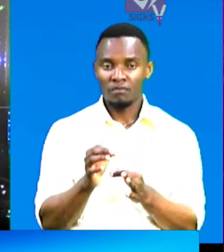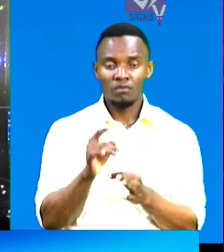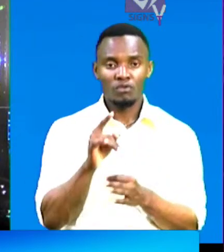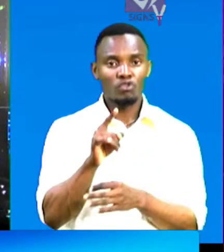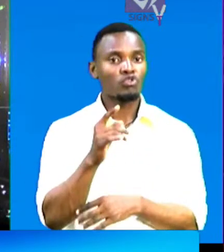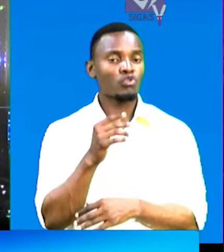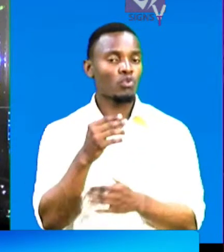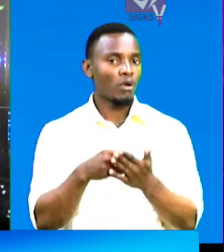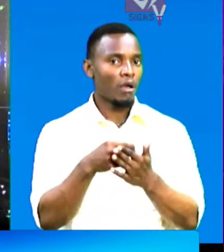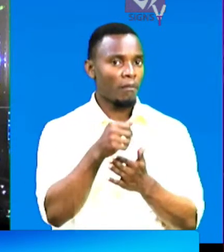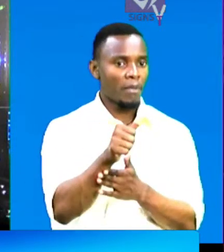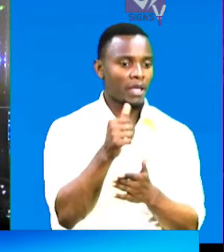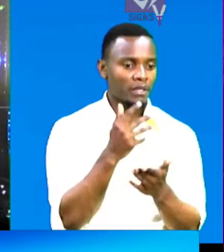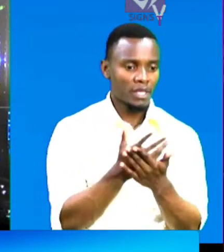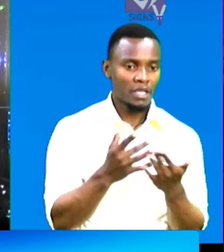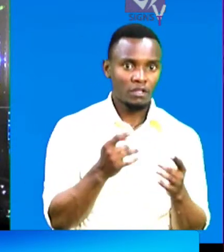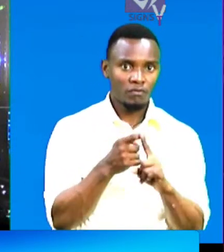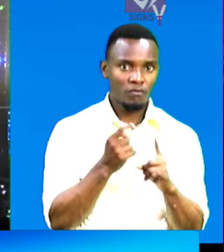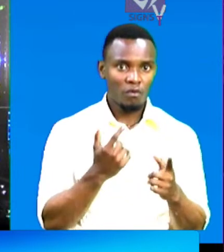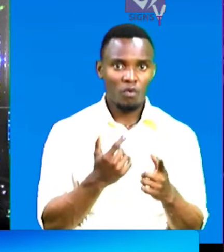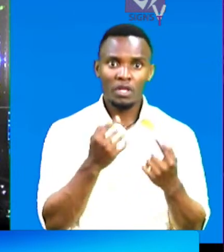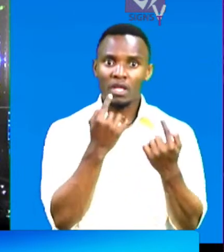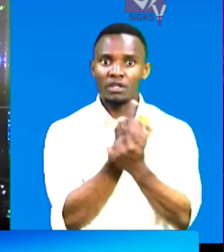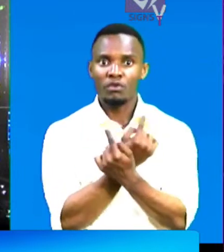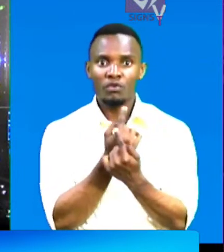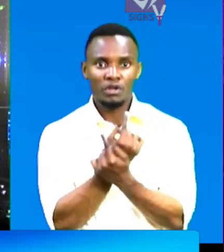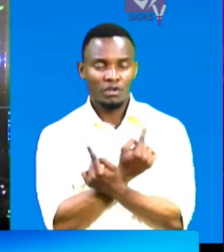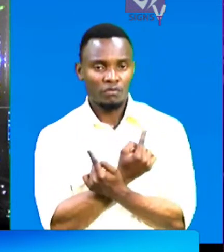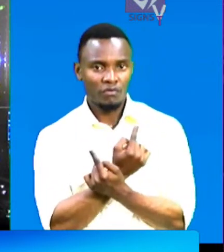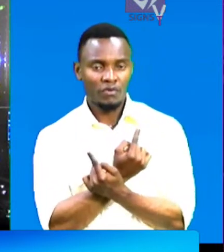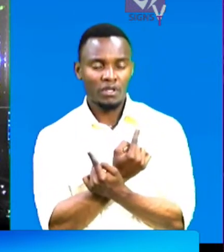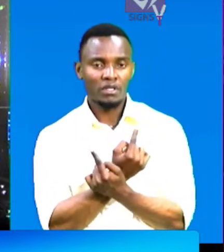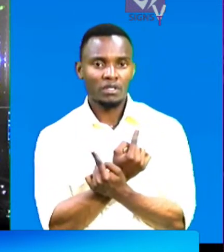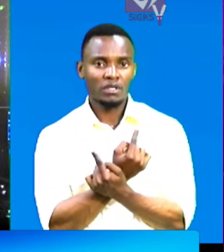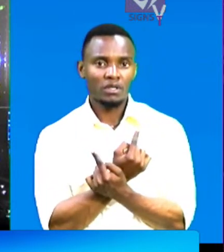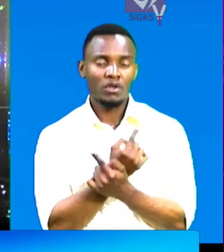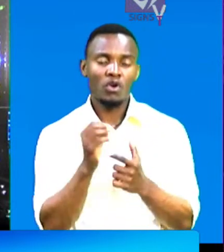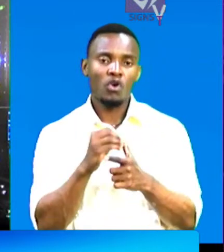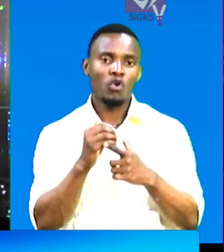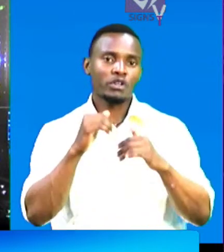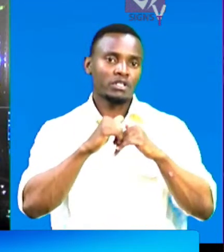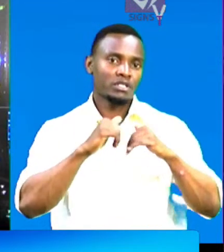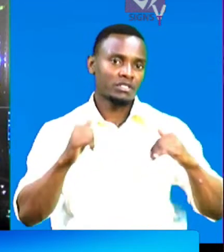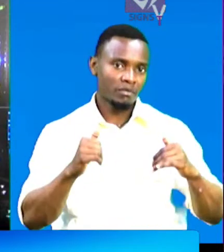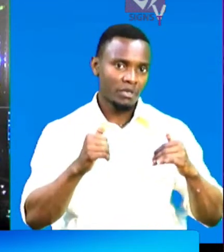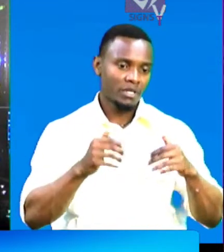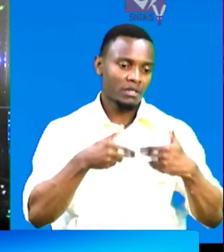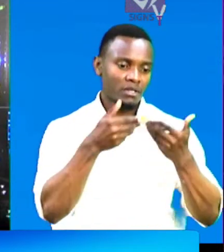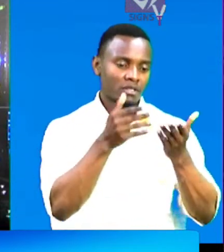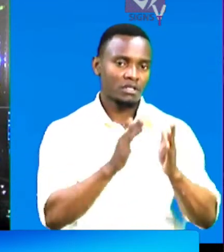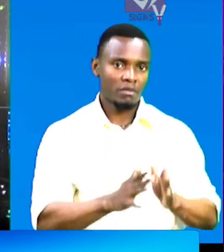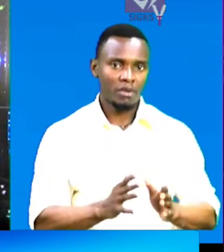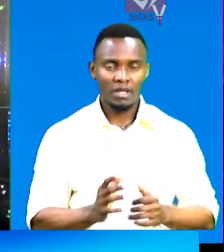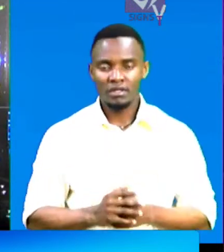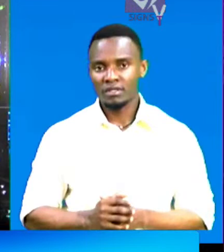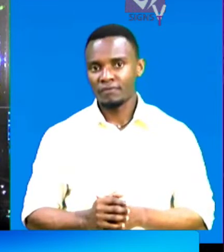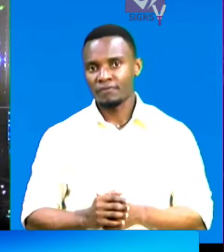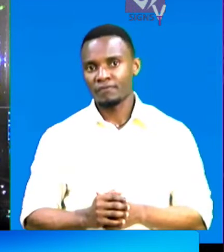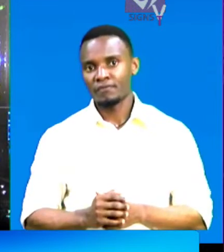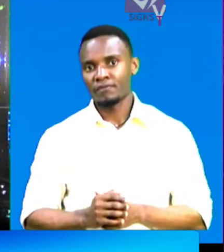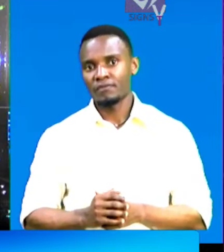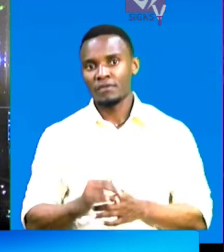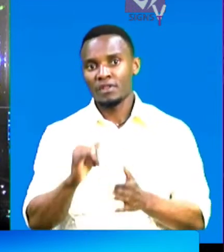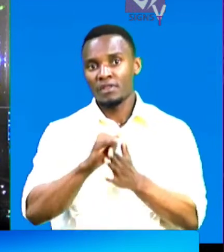items from different or separate suppliers. That's